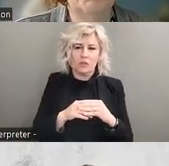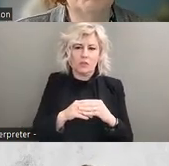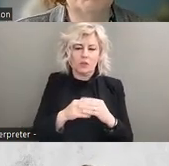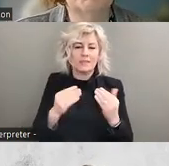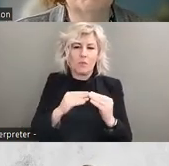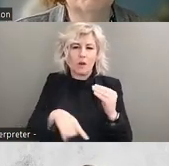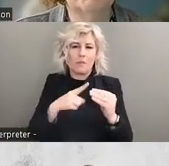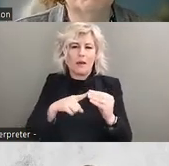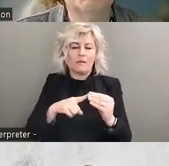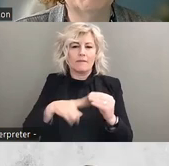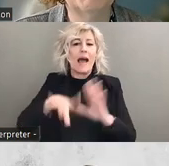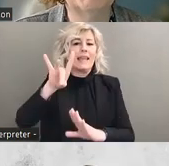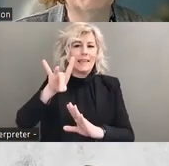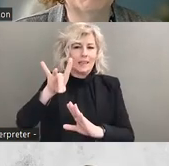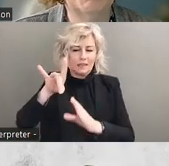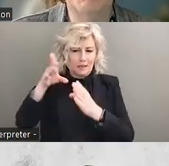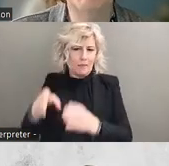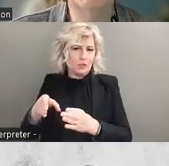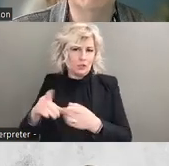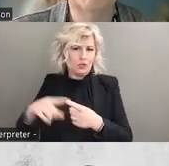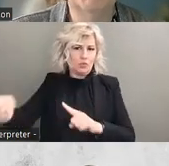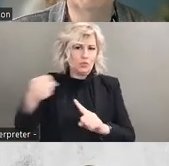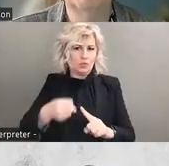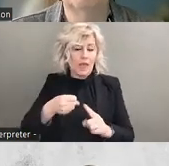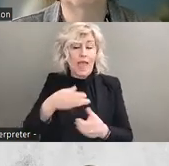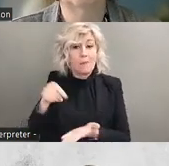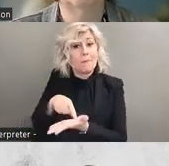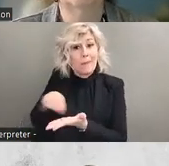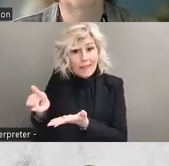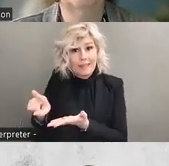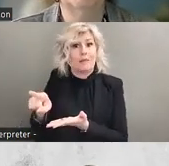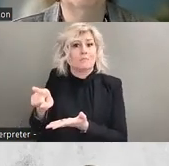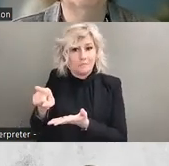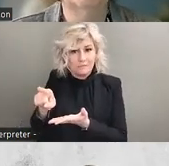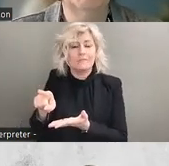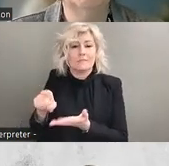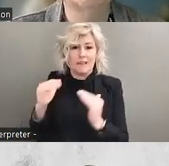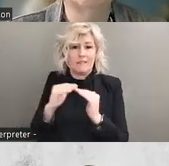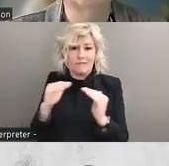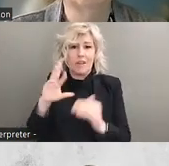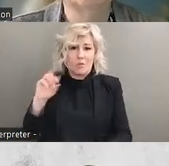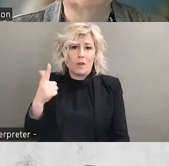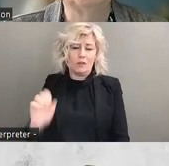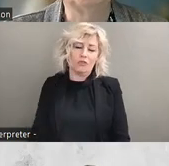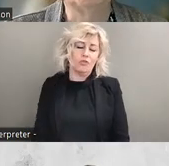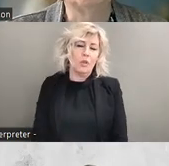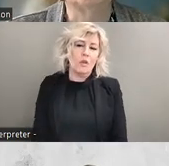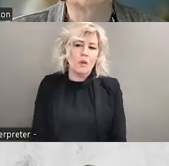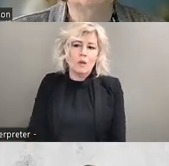finding people who will fill these positions and paying people a fair wage.